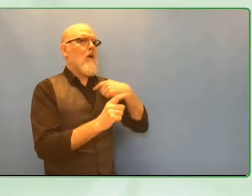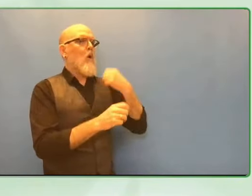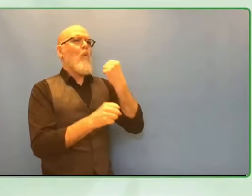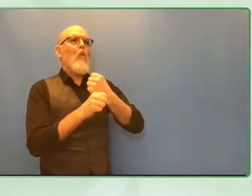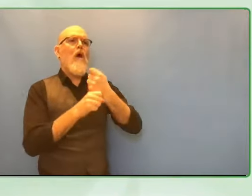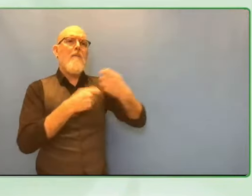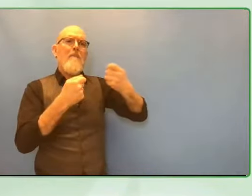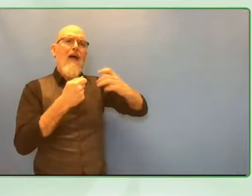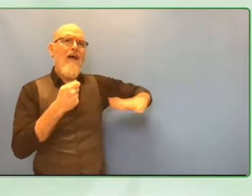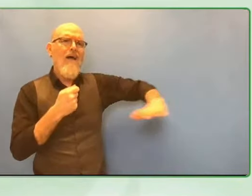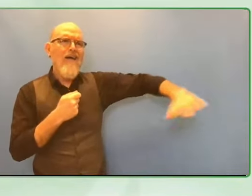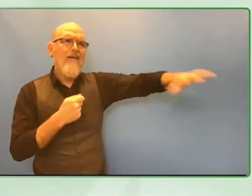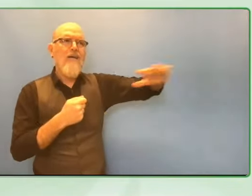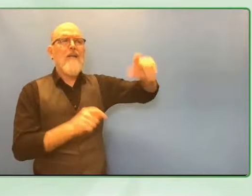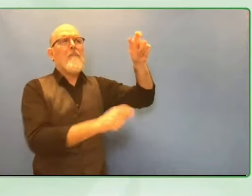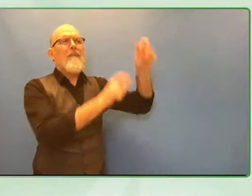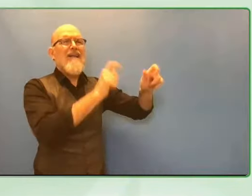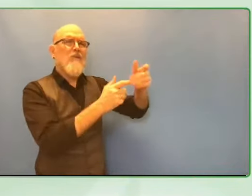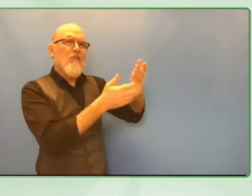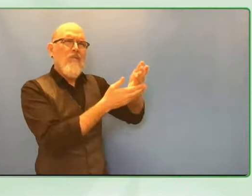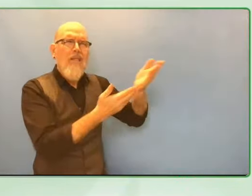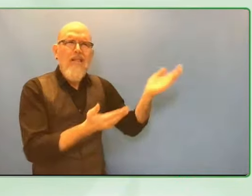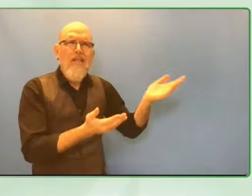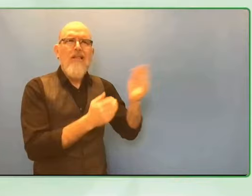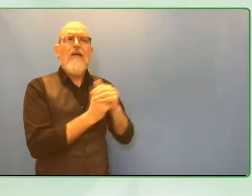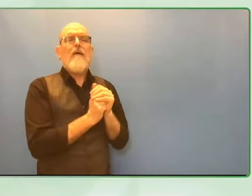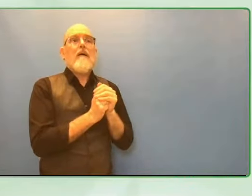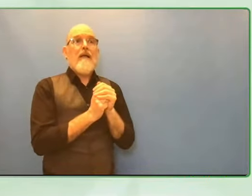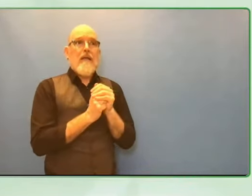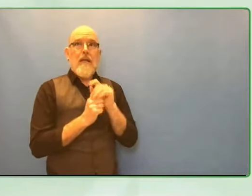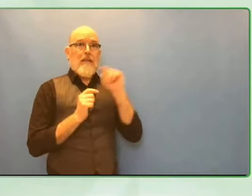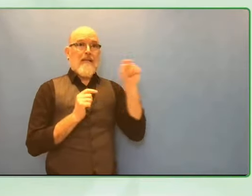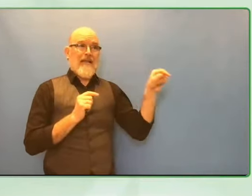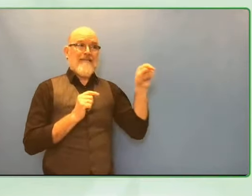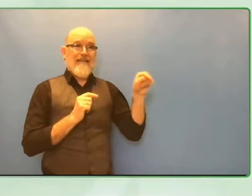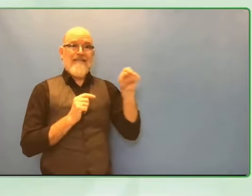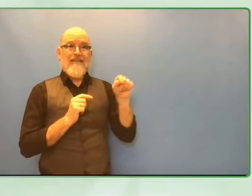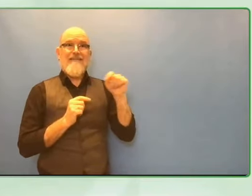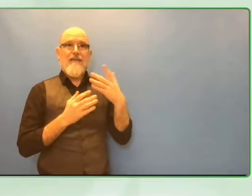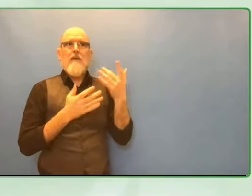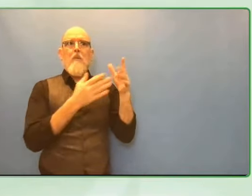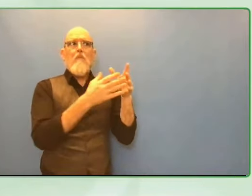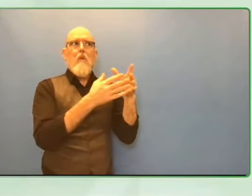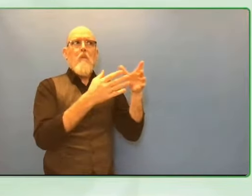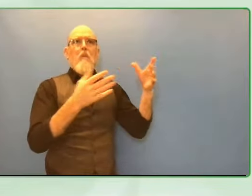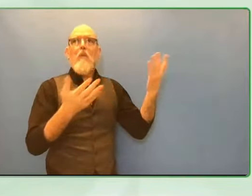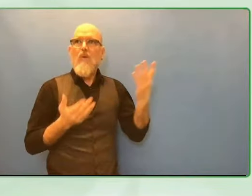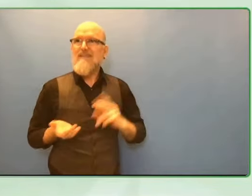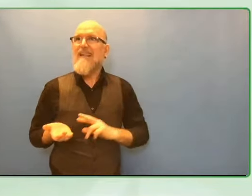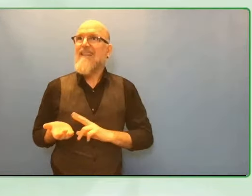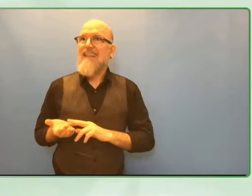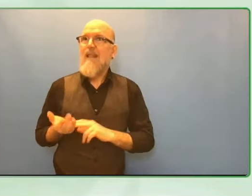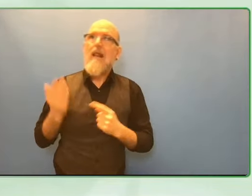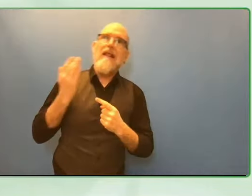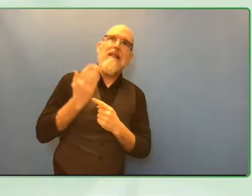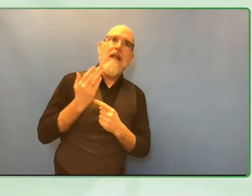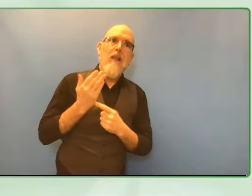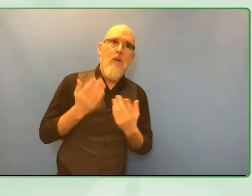is significantly driven by digitalization, it's more important to talk about inclusion and diversity. It's